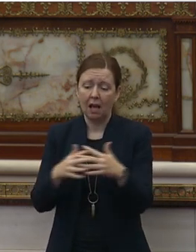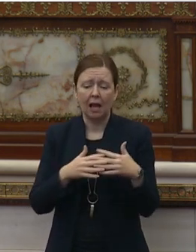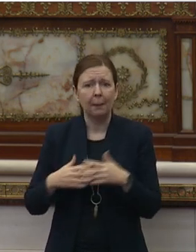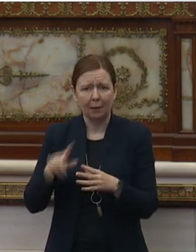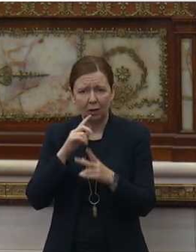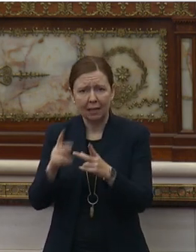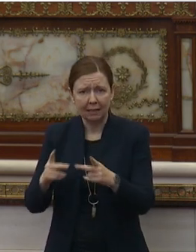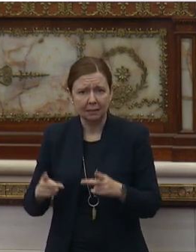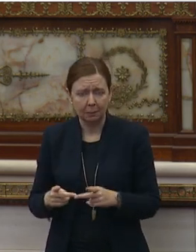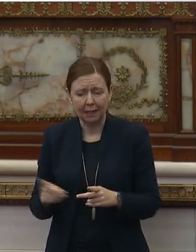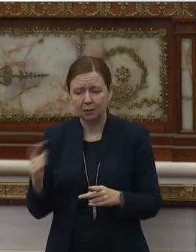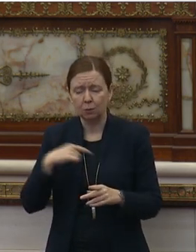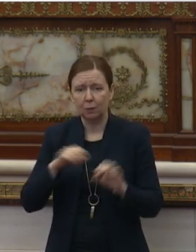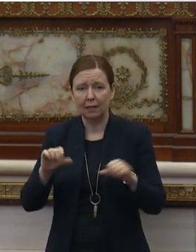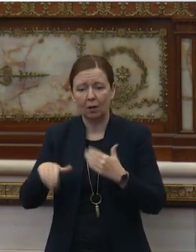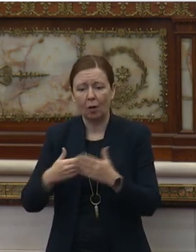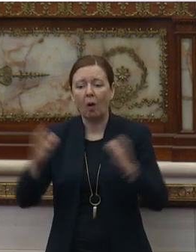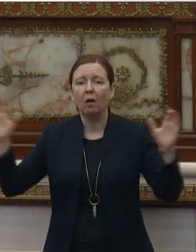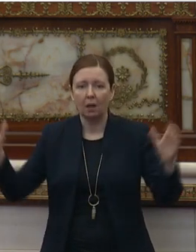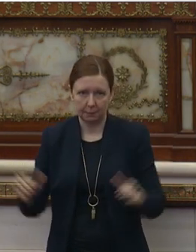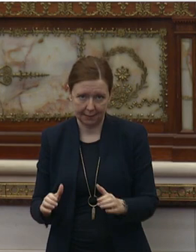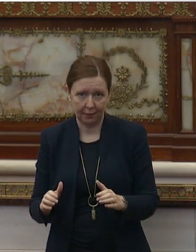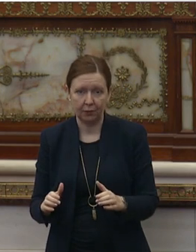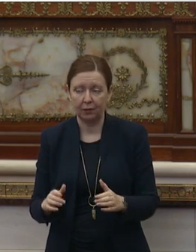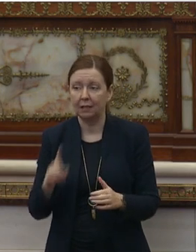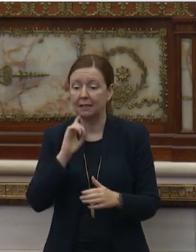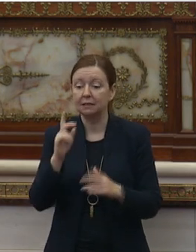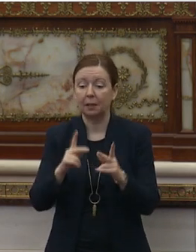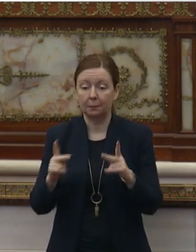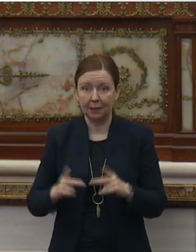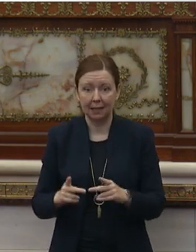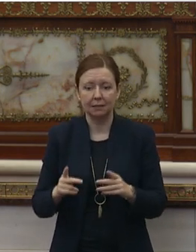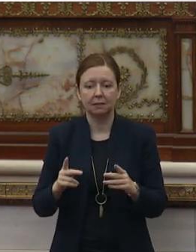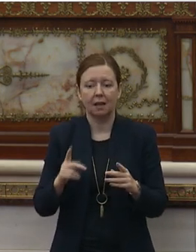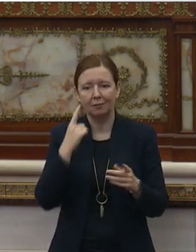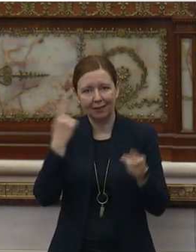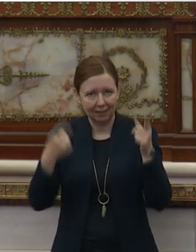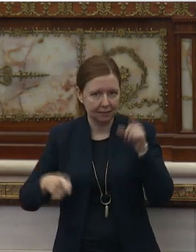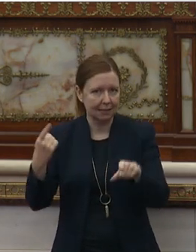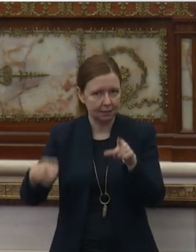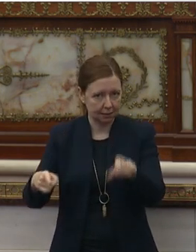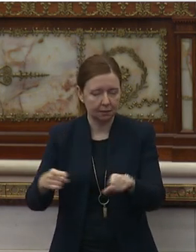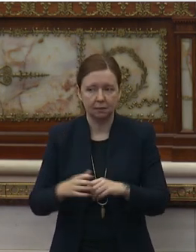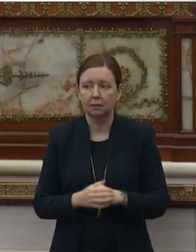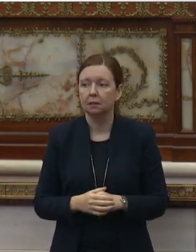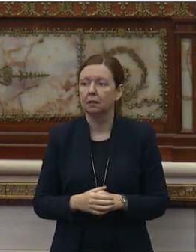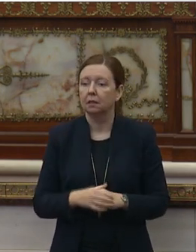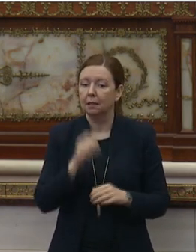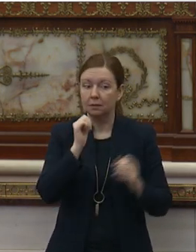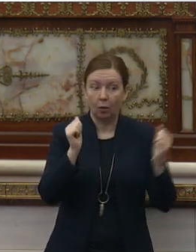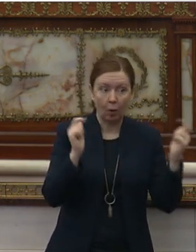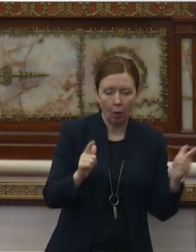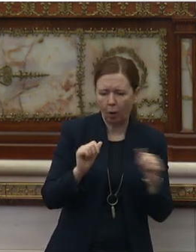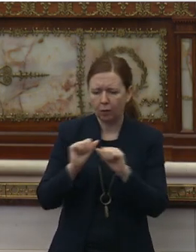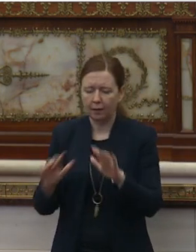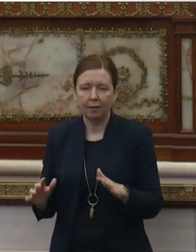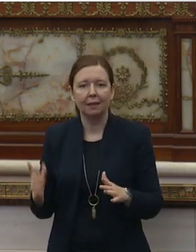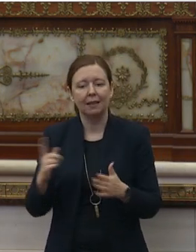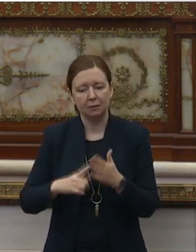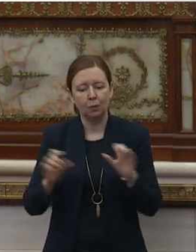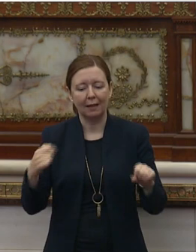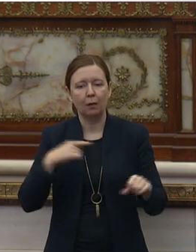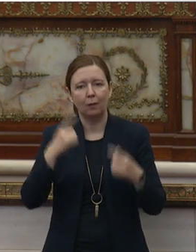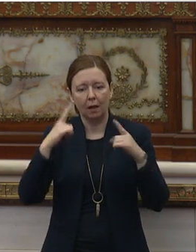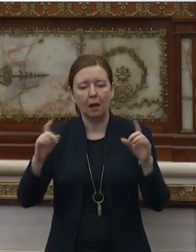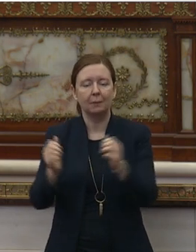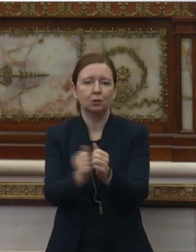a place where we can all come together. It is a place of consensus. It's not all or nothing. It's what we can